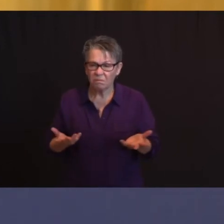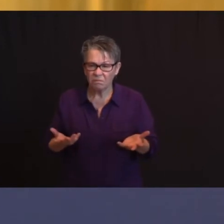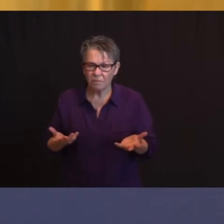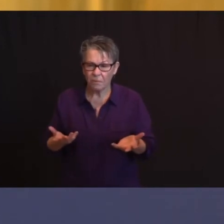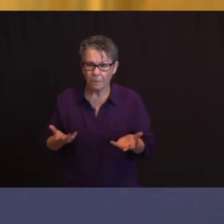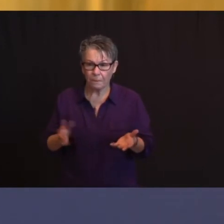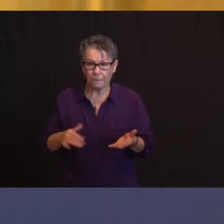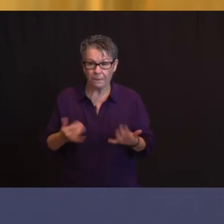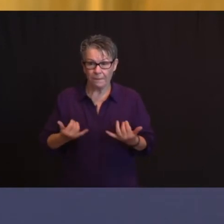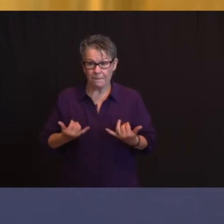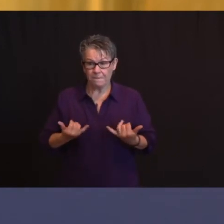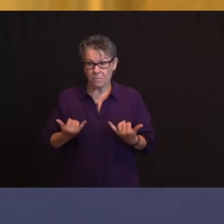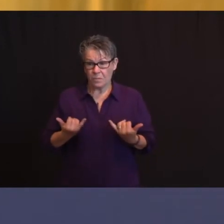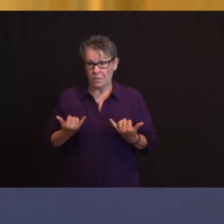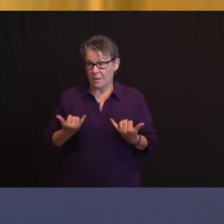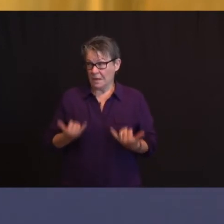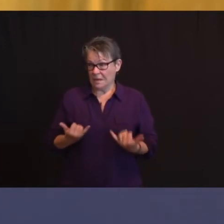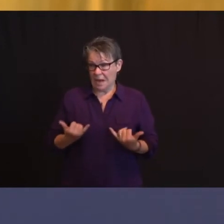impact on that.